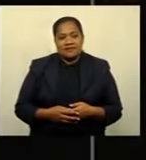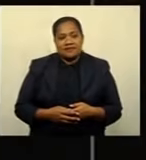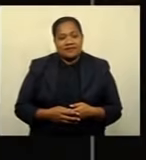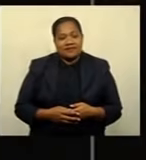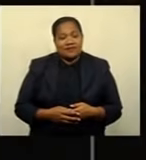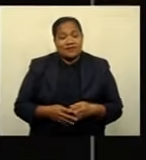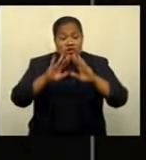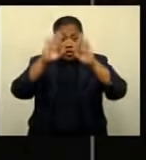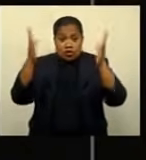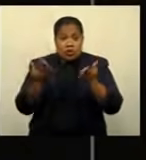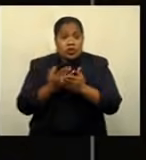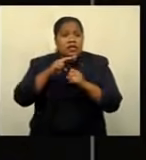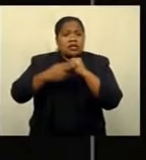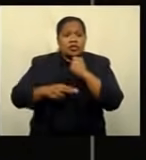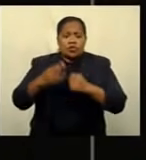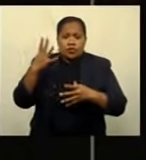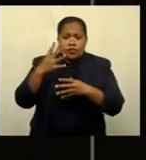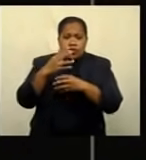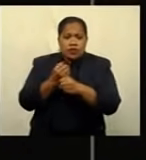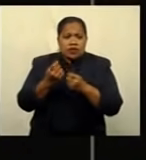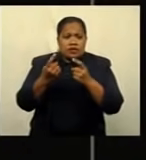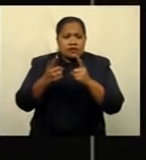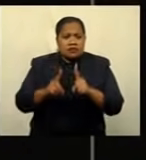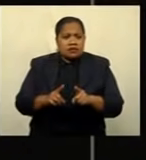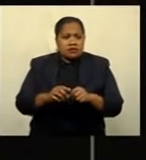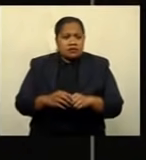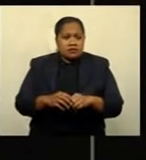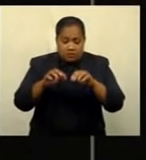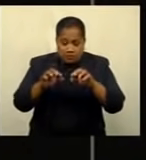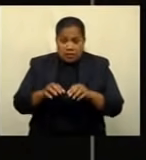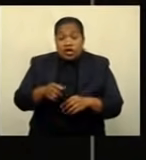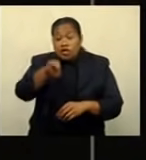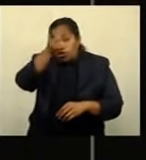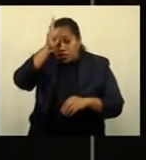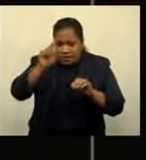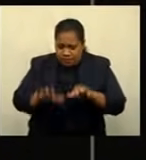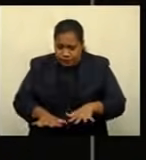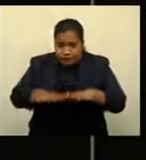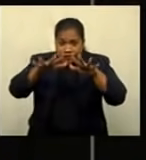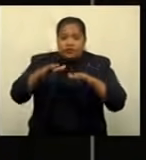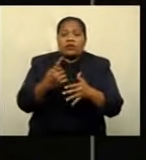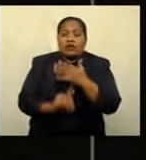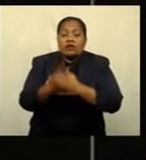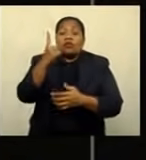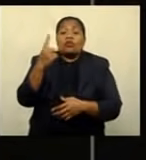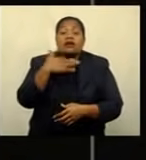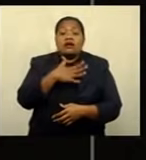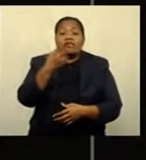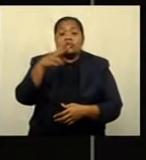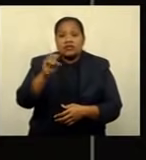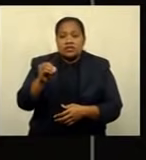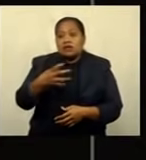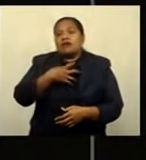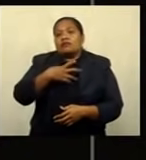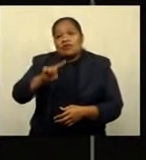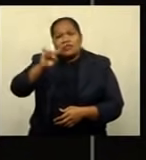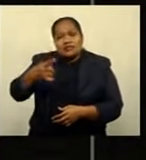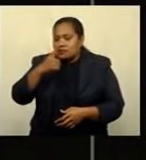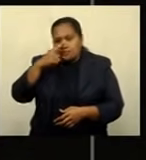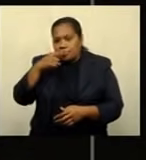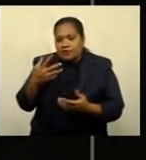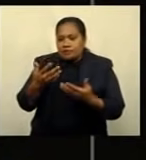In world news, the death toll from Germany's devastating floods is now 120, and there's still more than 1,000 people